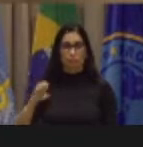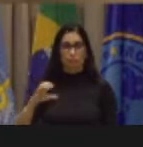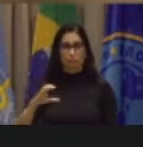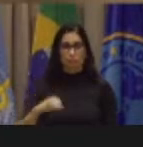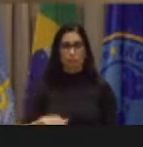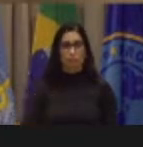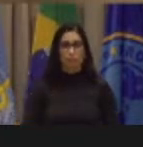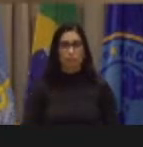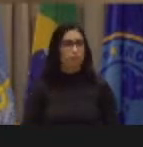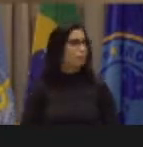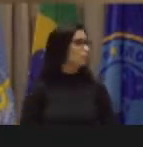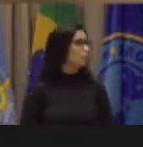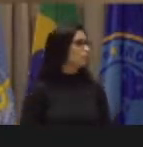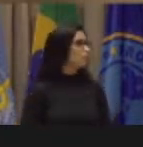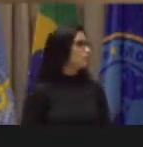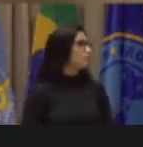Okay.